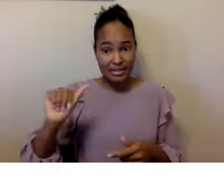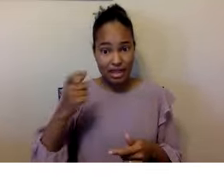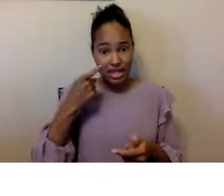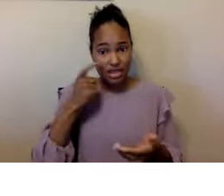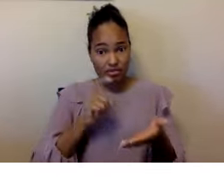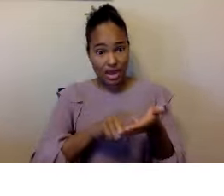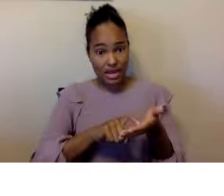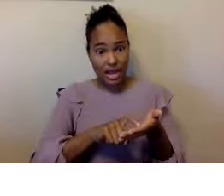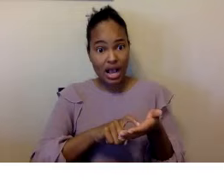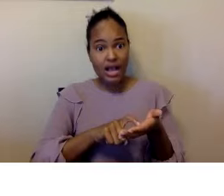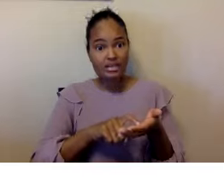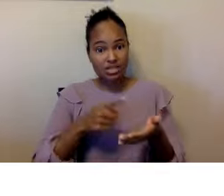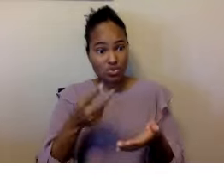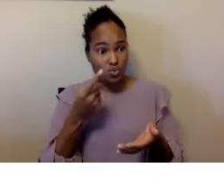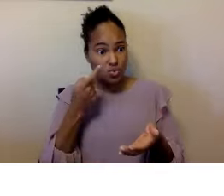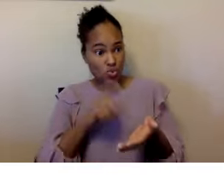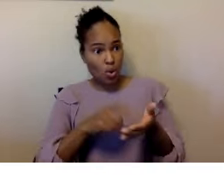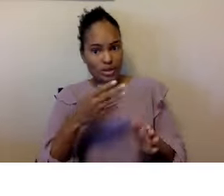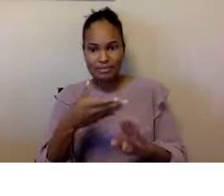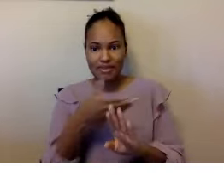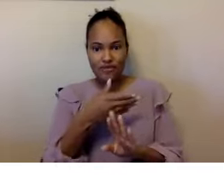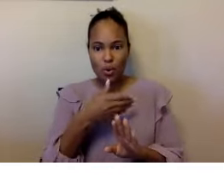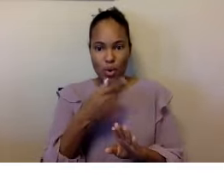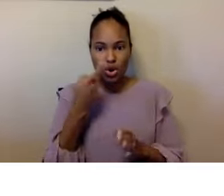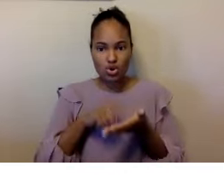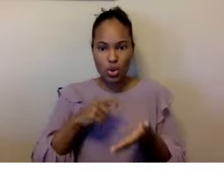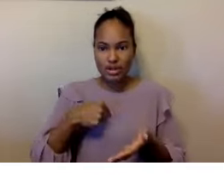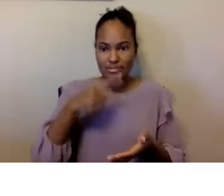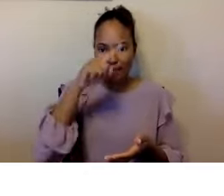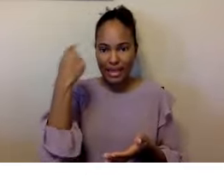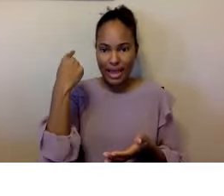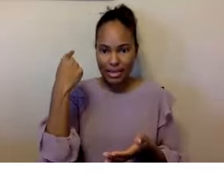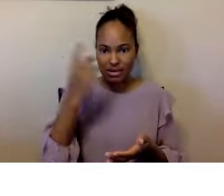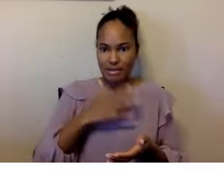my Blackness, my color.